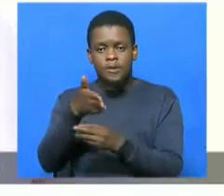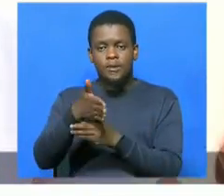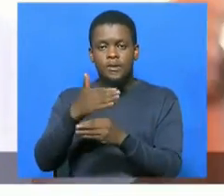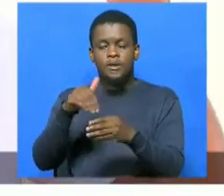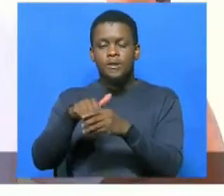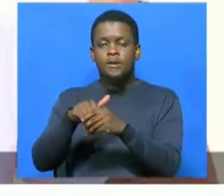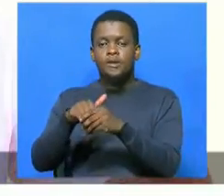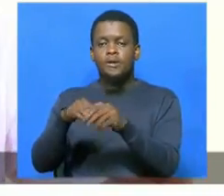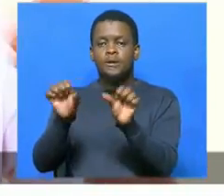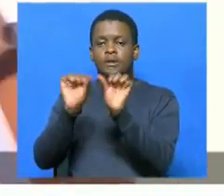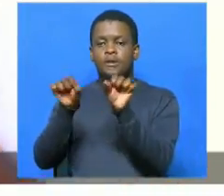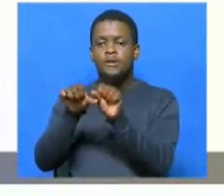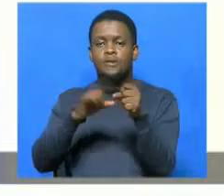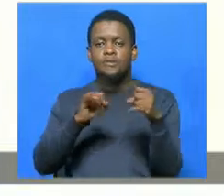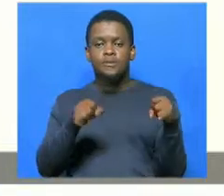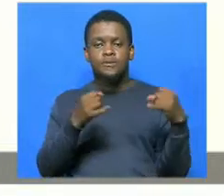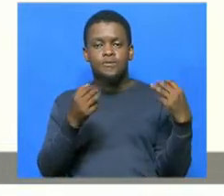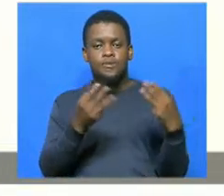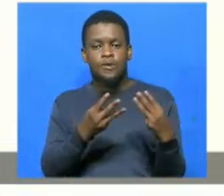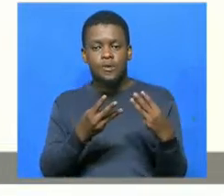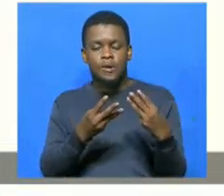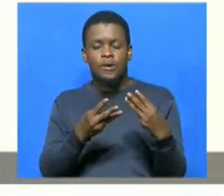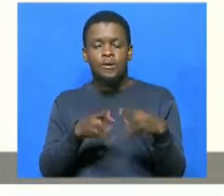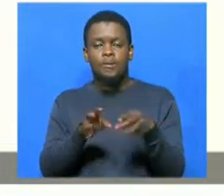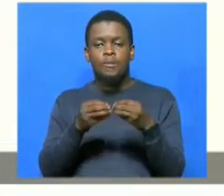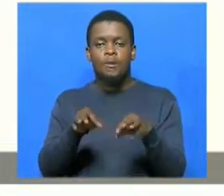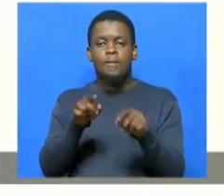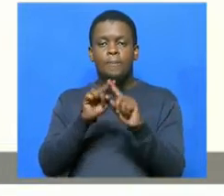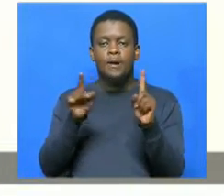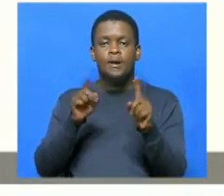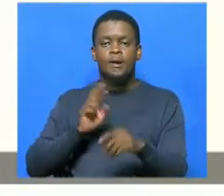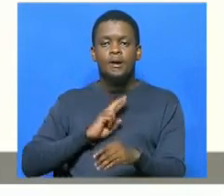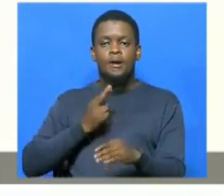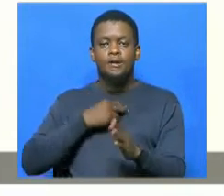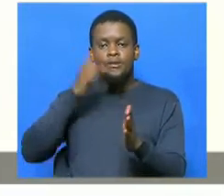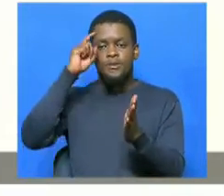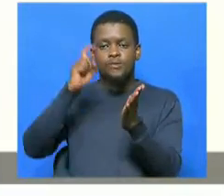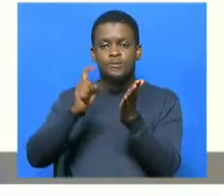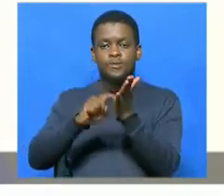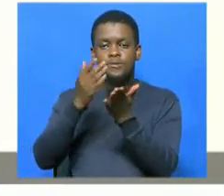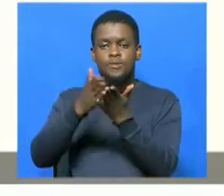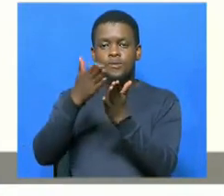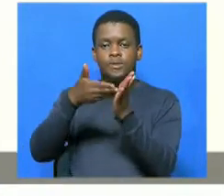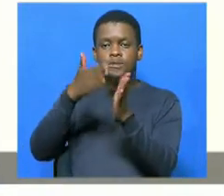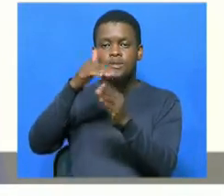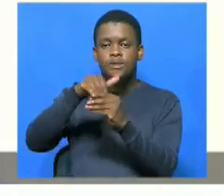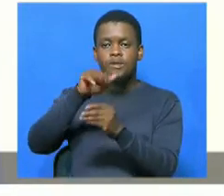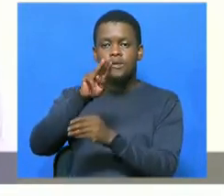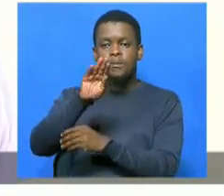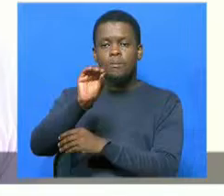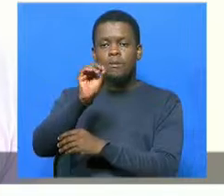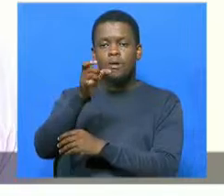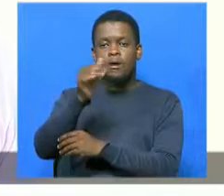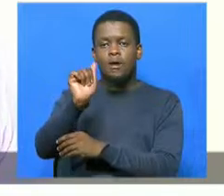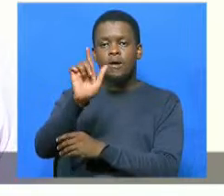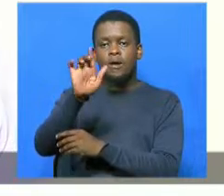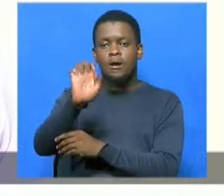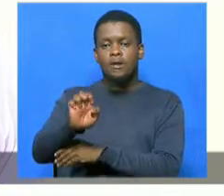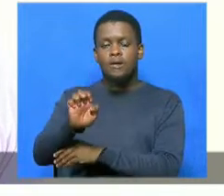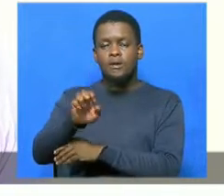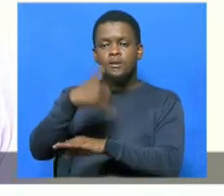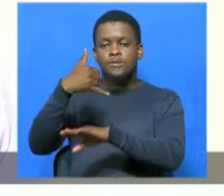impression. And finally, water shortage was among others. We identified in Mogale Junior at Maokani village and needed